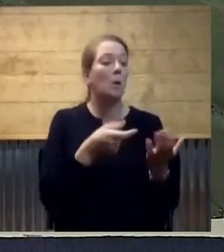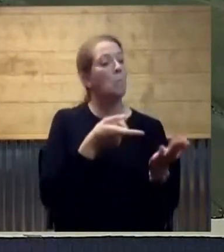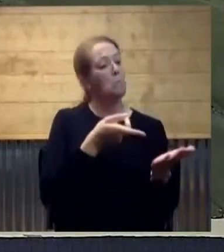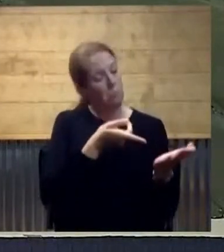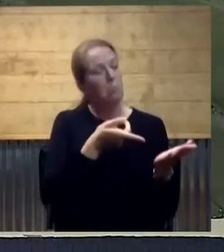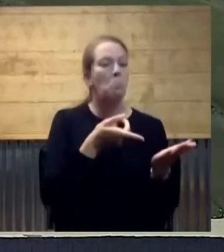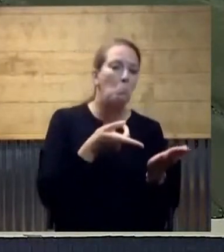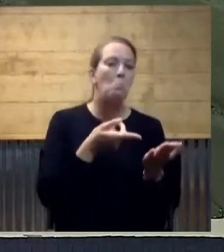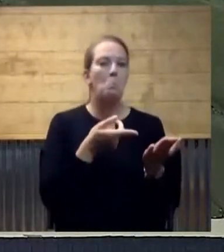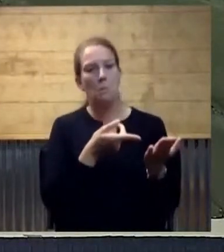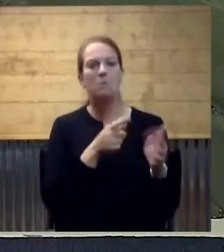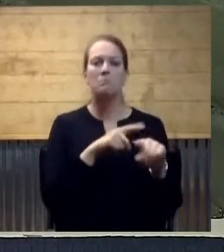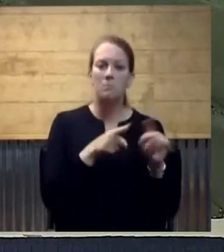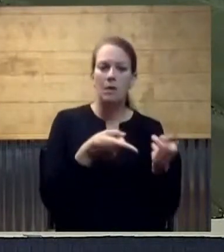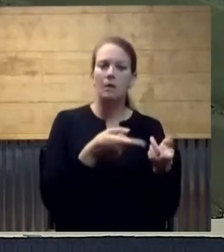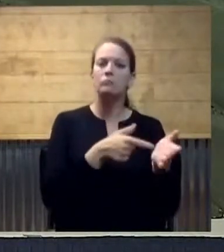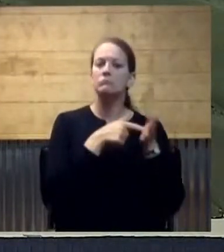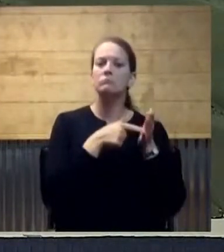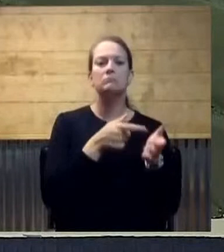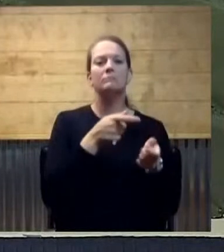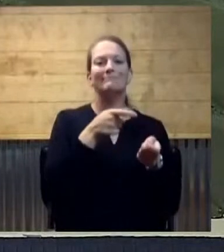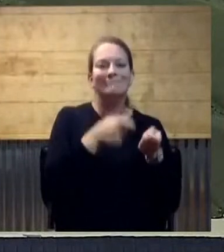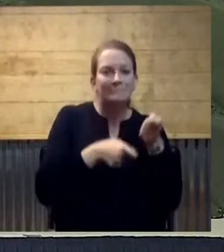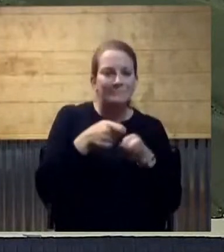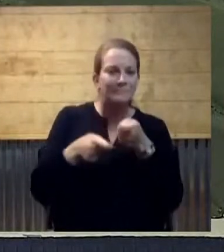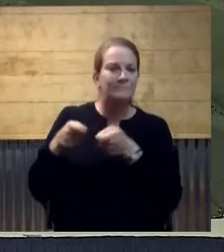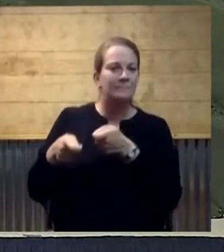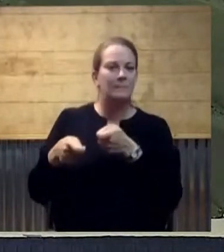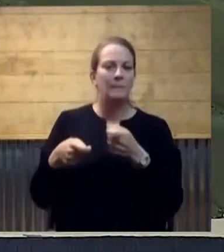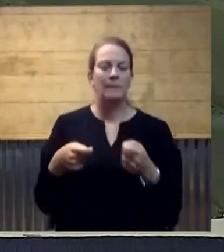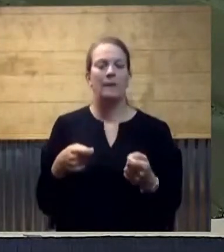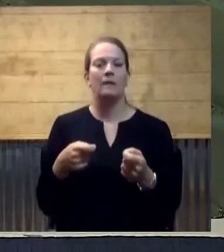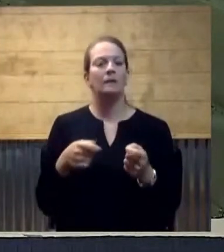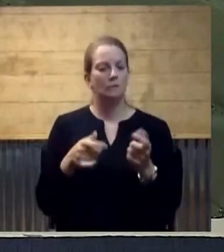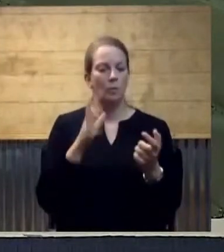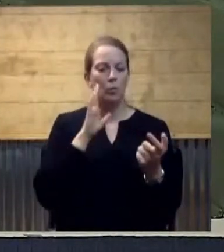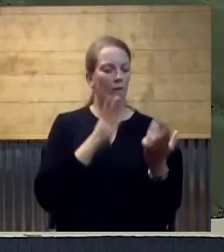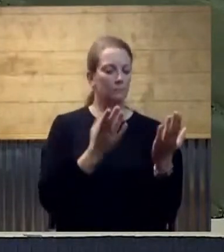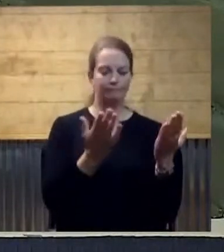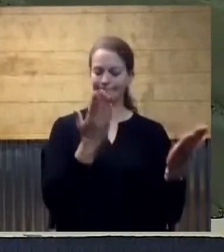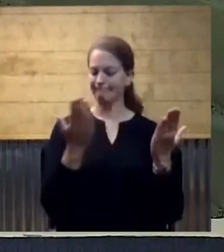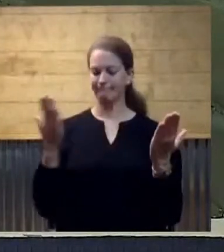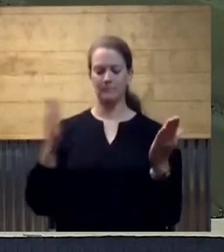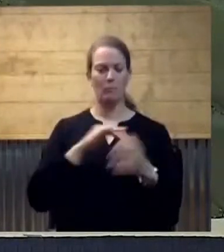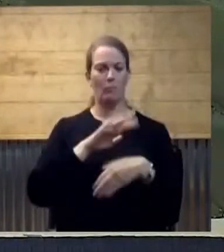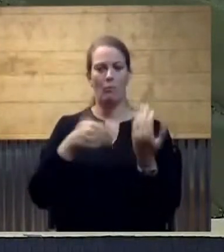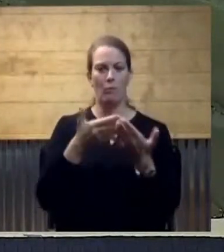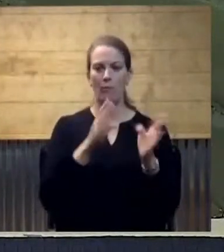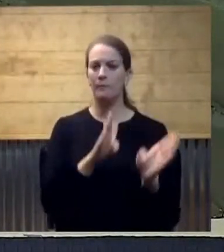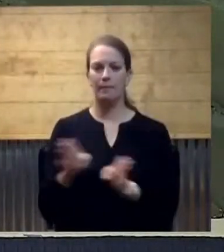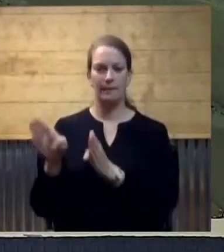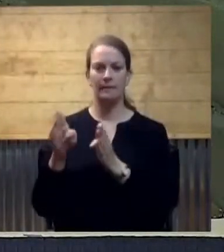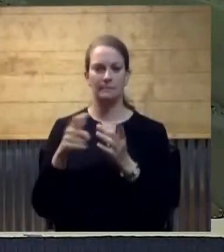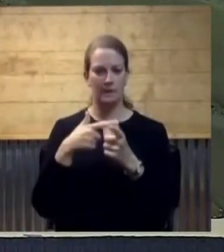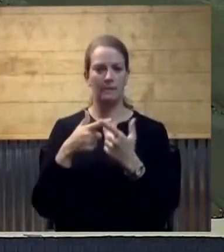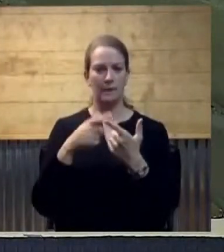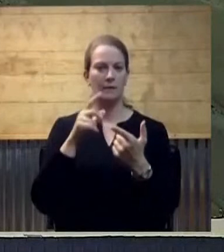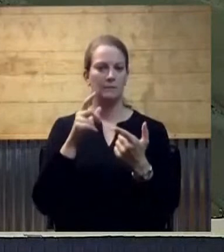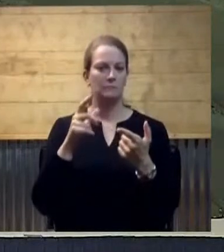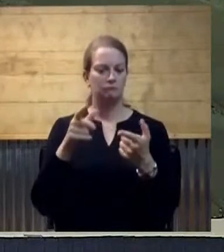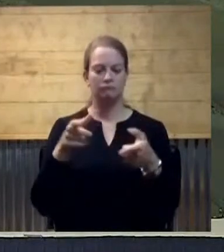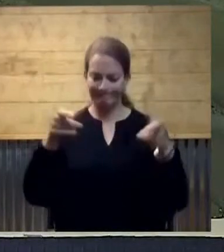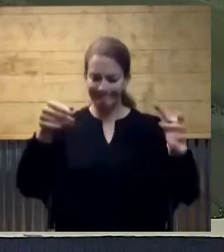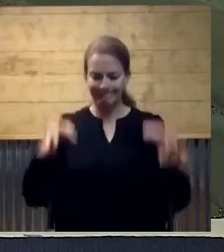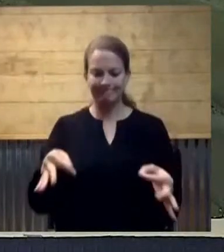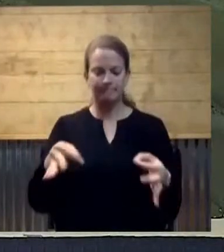the specific plan, and then make a global decision as to whether or not any